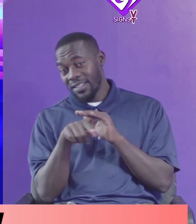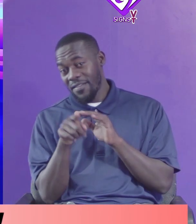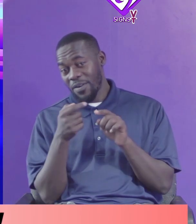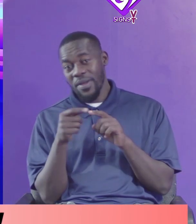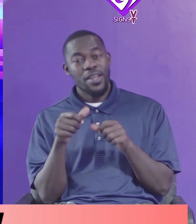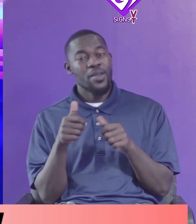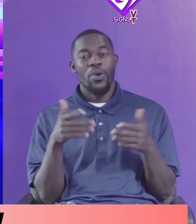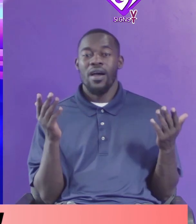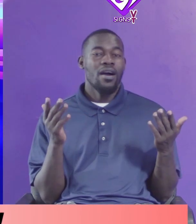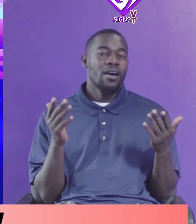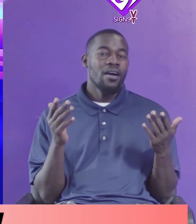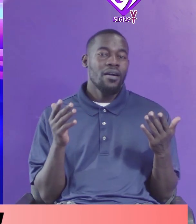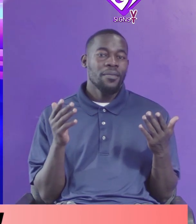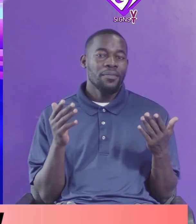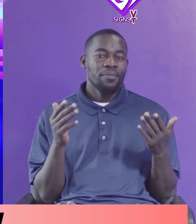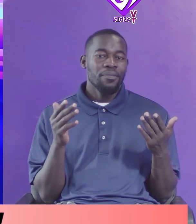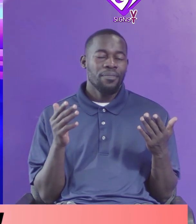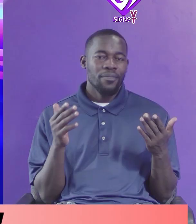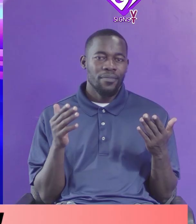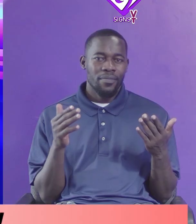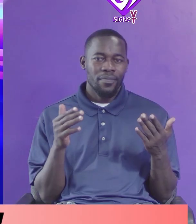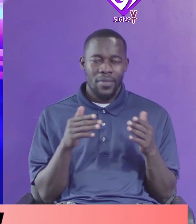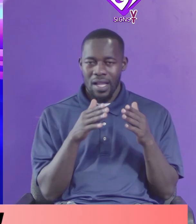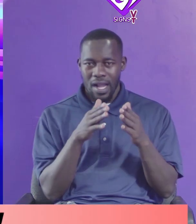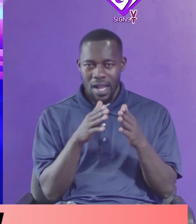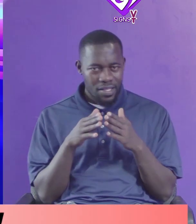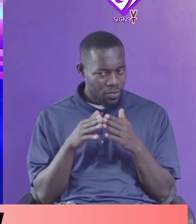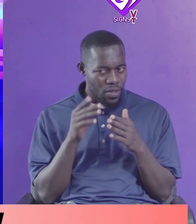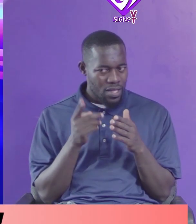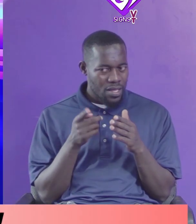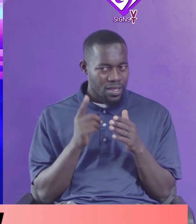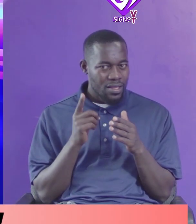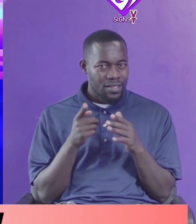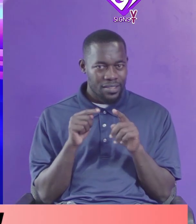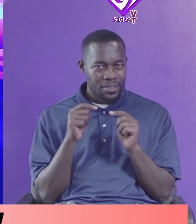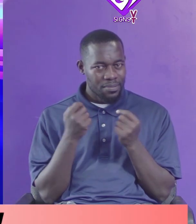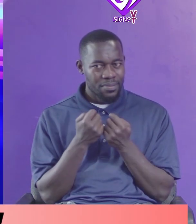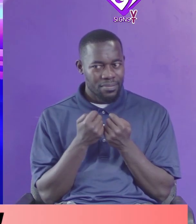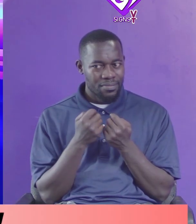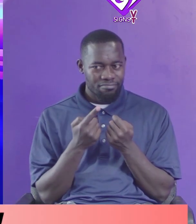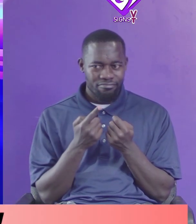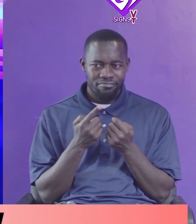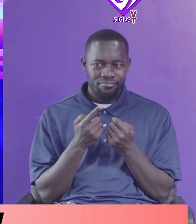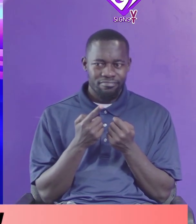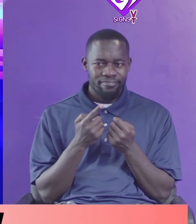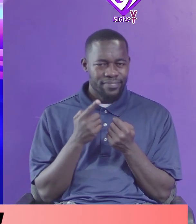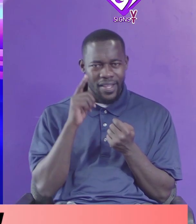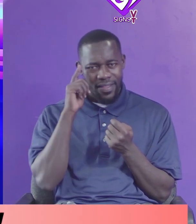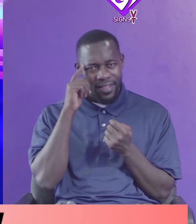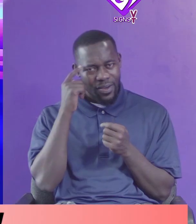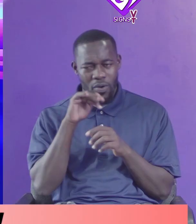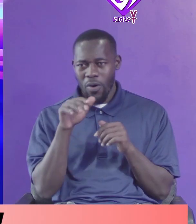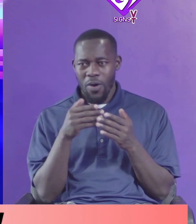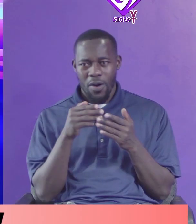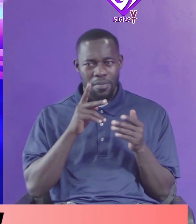So, and everyone, if I look at everyone on the Arsenal squad, I can't say there's someone who's not giving their all. Yeah. So everyone